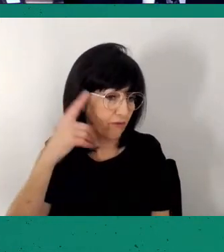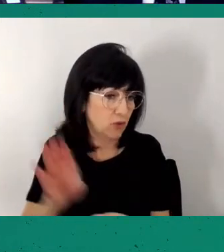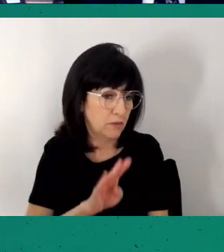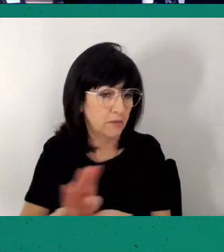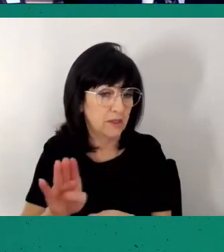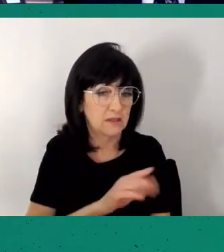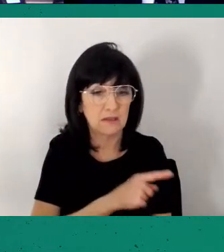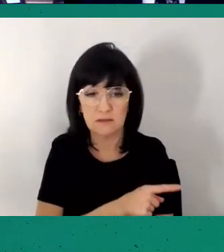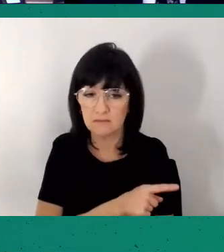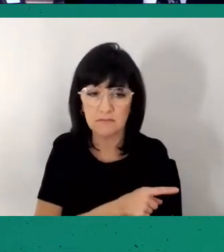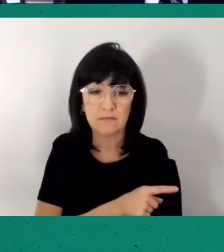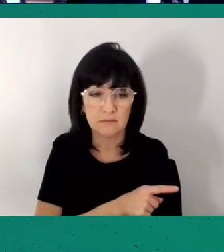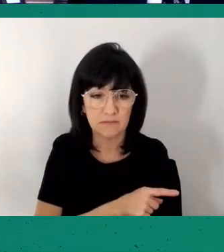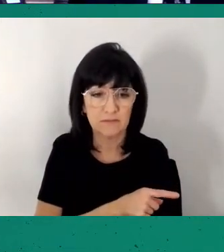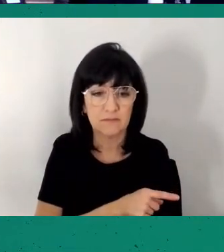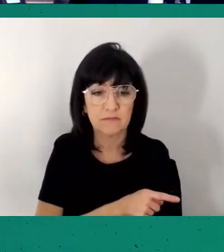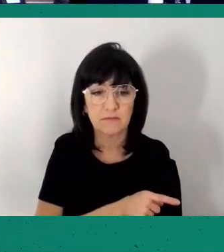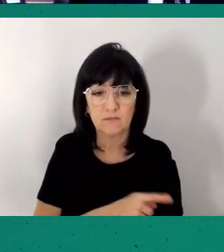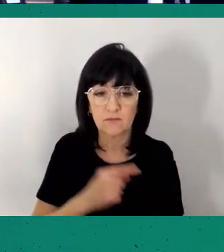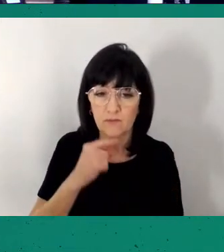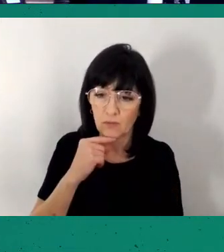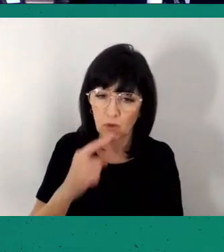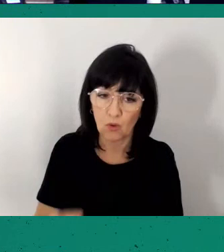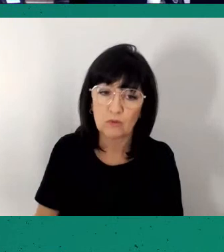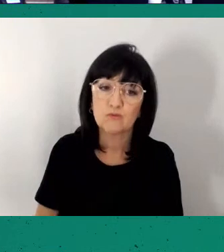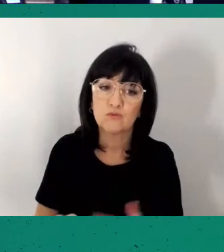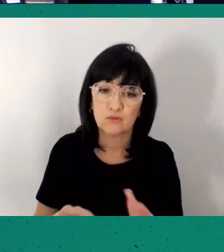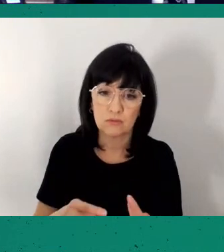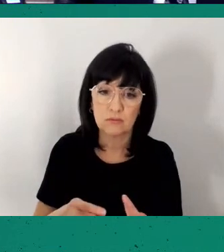him to collect their taxes at gunpoint.